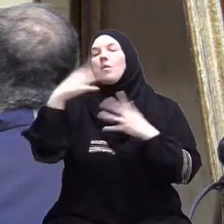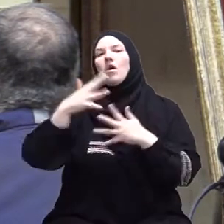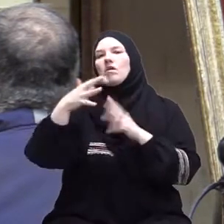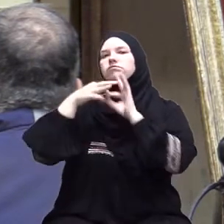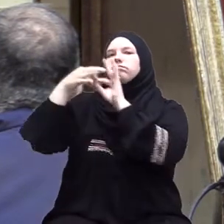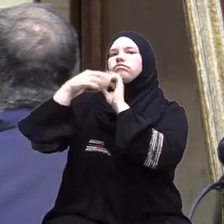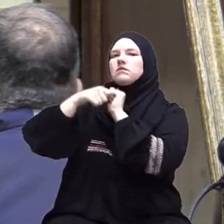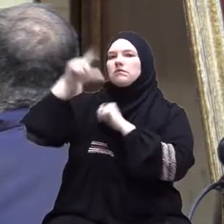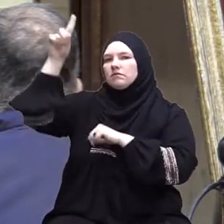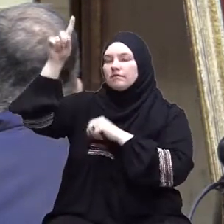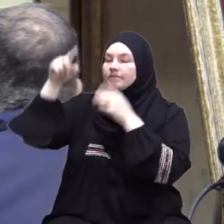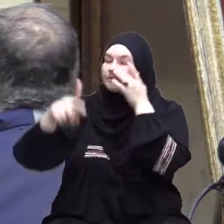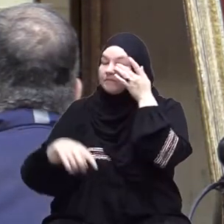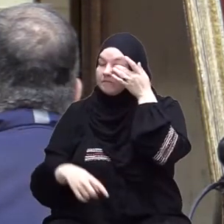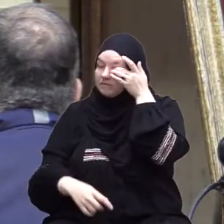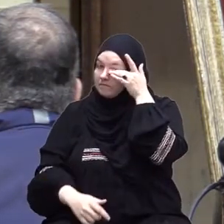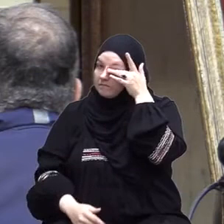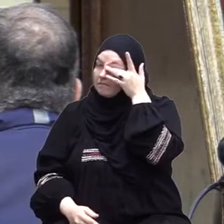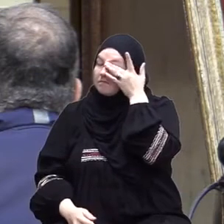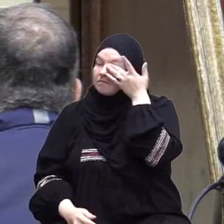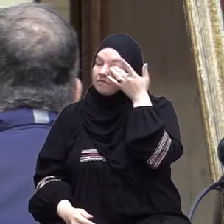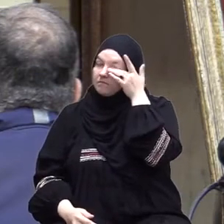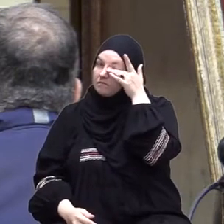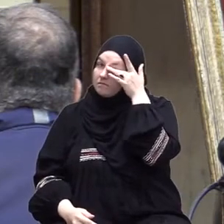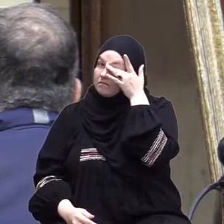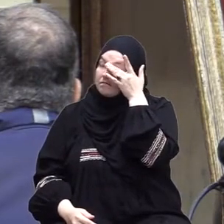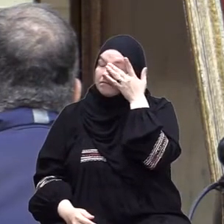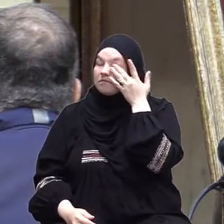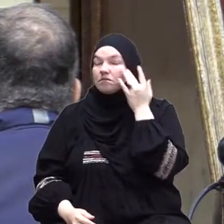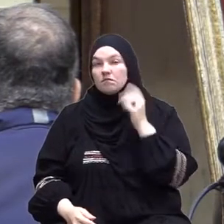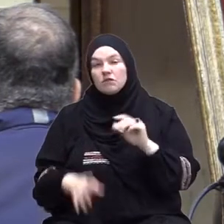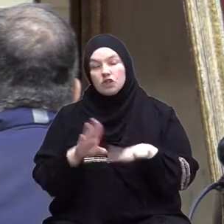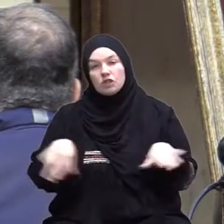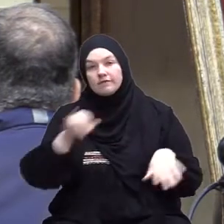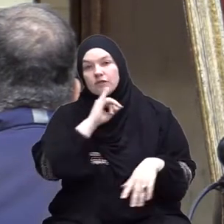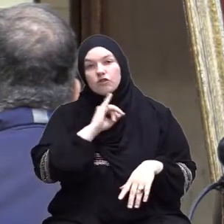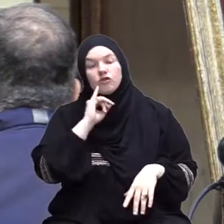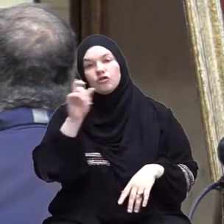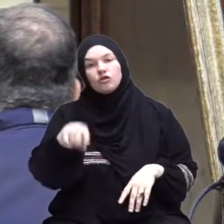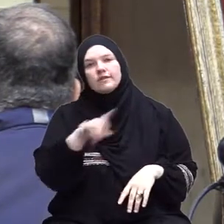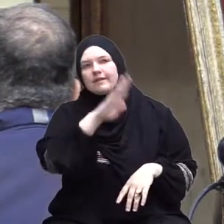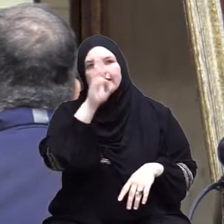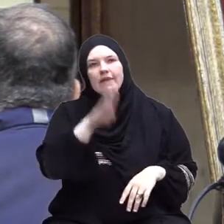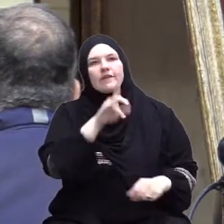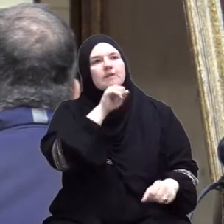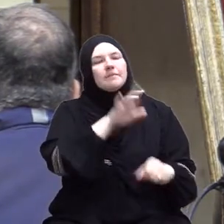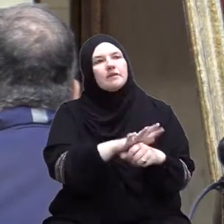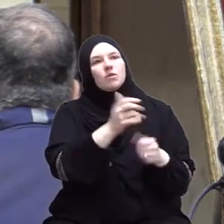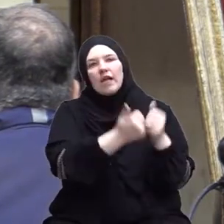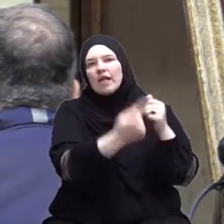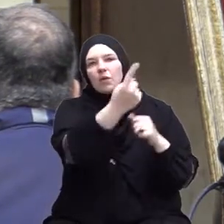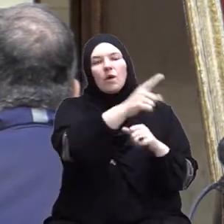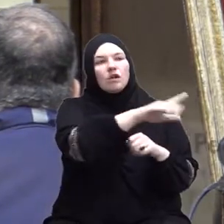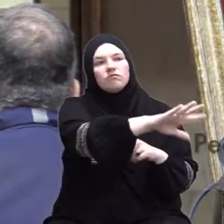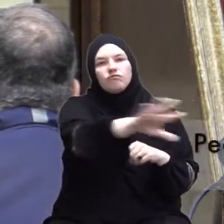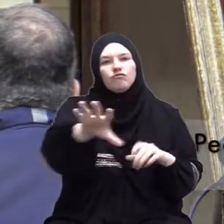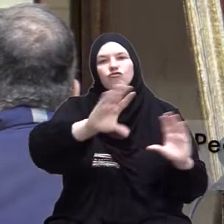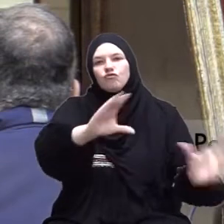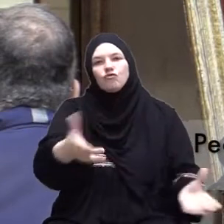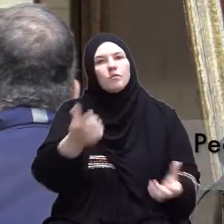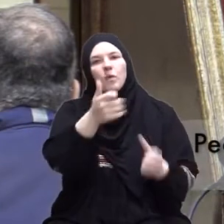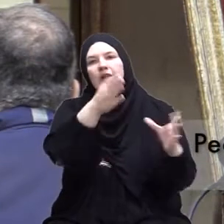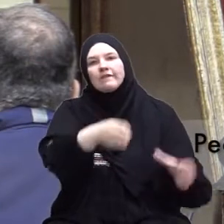Allah. They should not give any commitment to any body, group, or